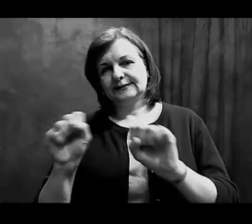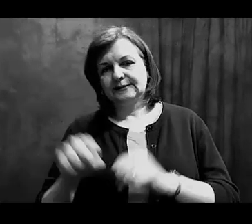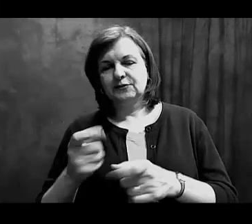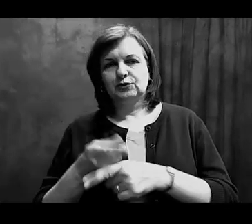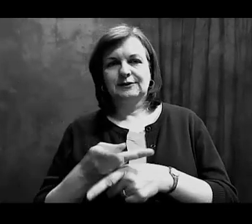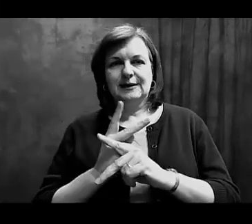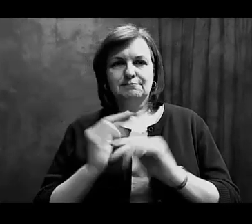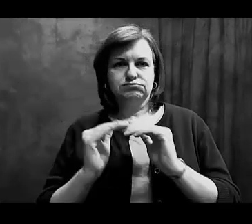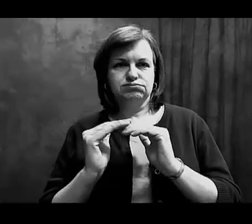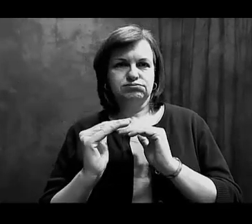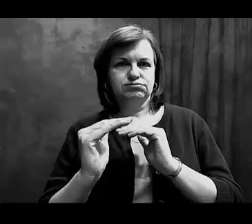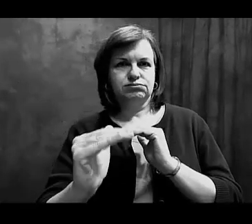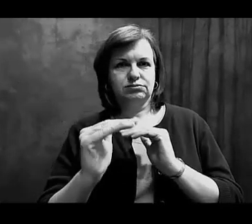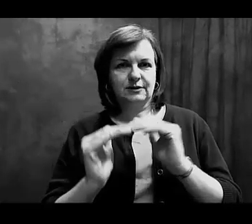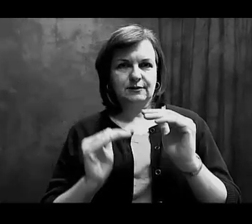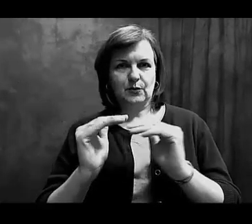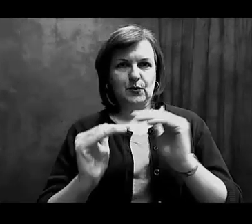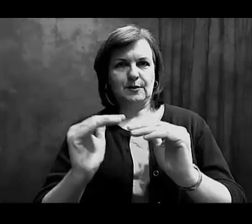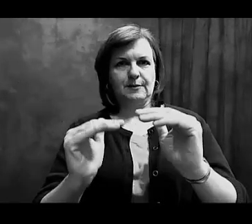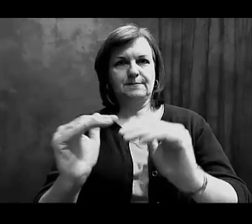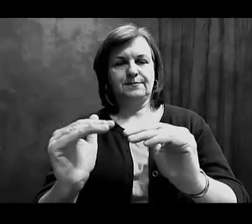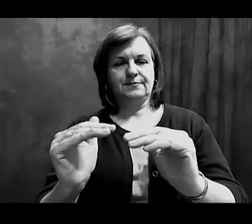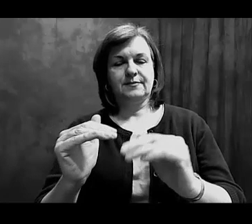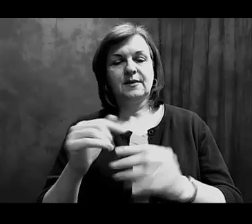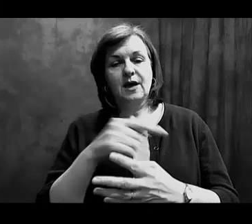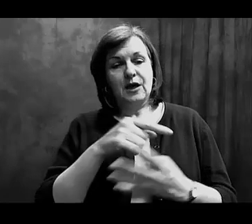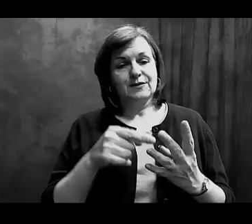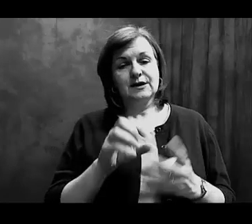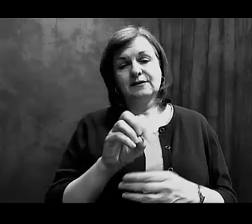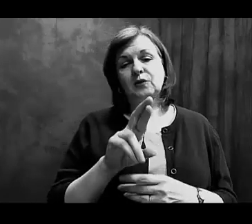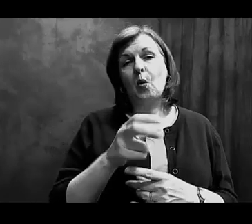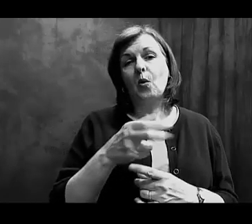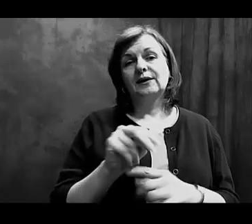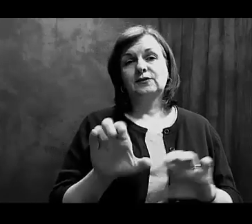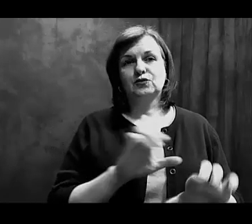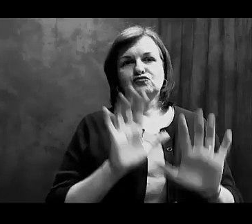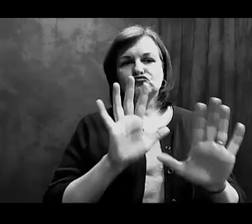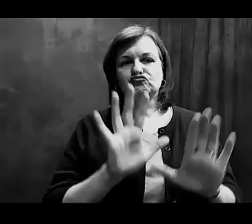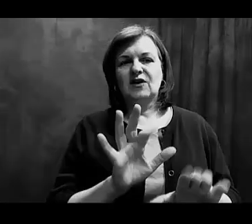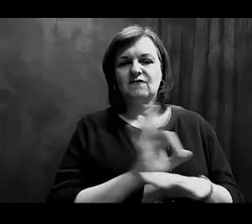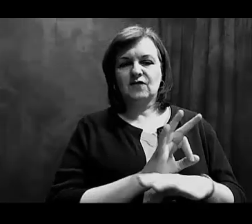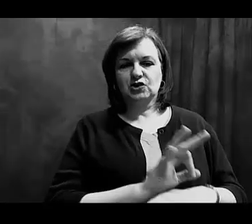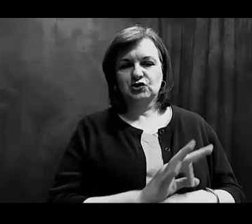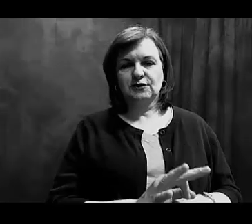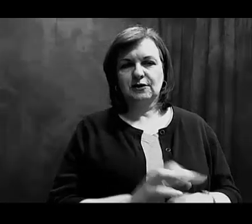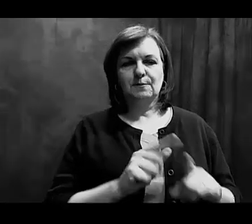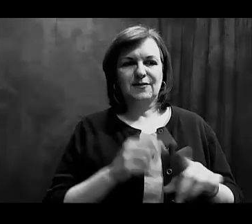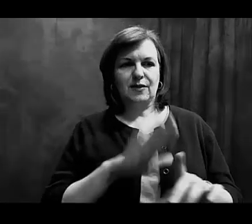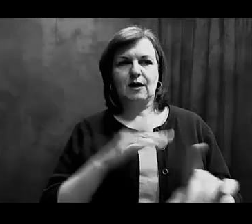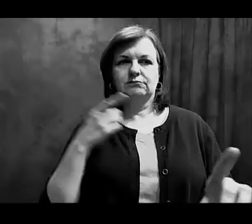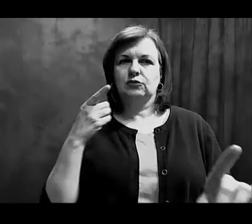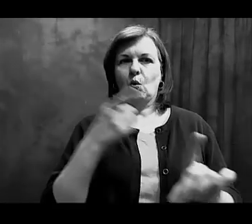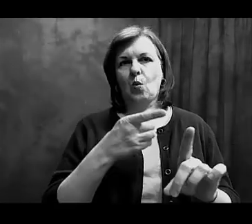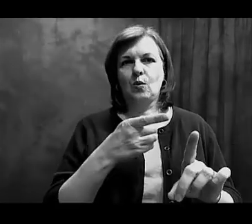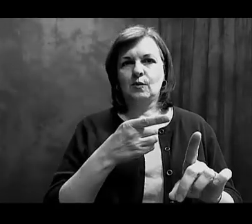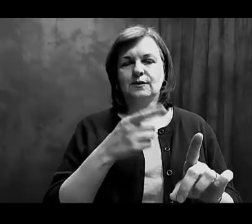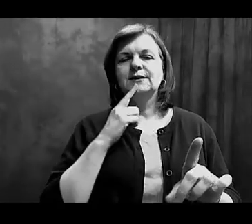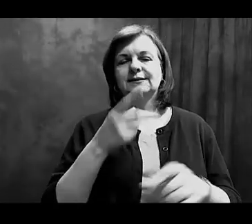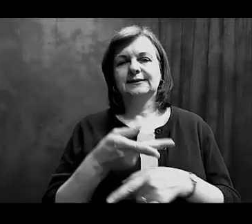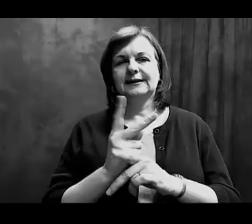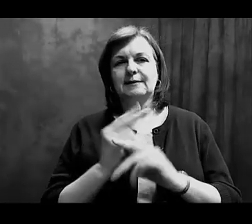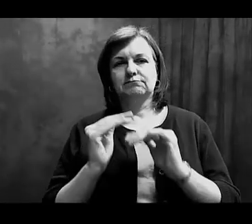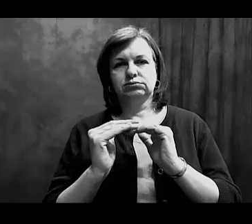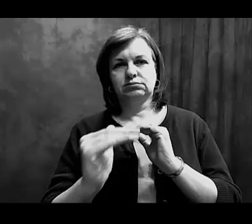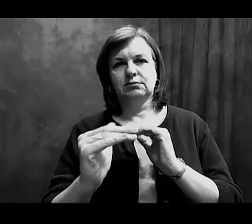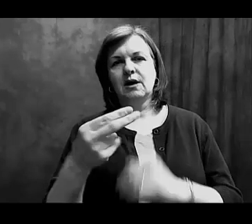to try to maintain homeostasis. So they're doing all of these great functions, but their true overall big picture